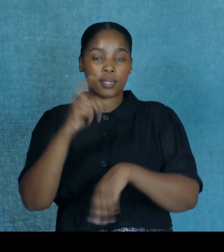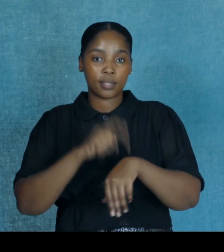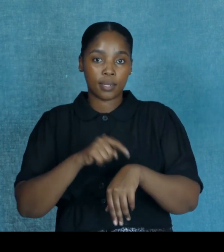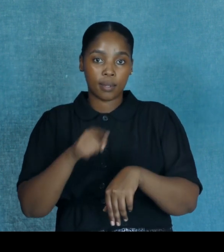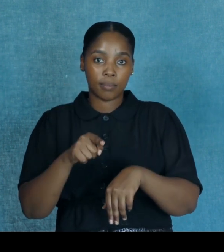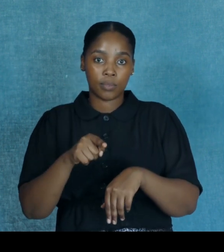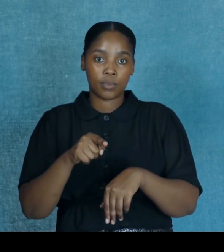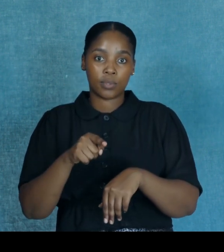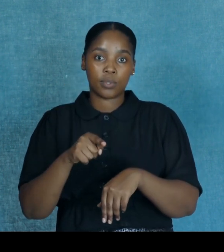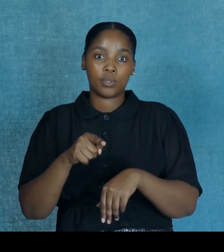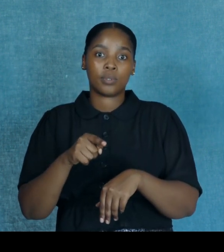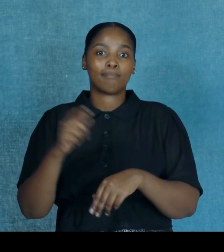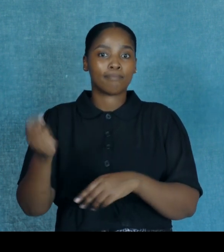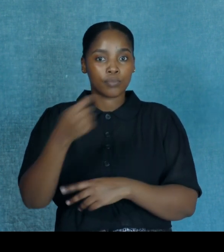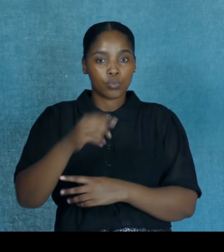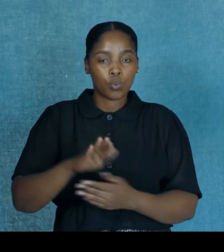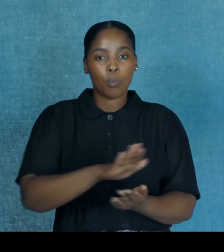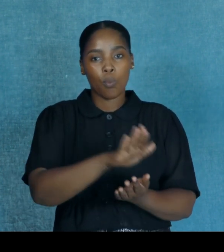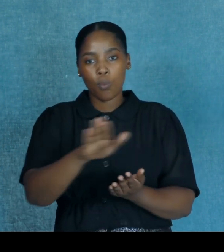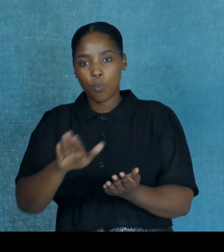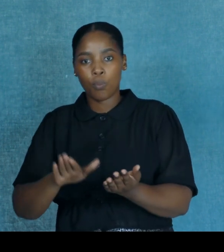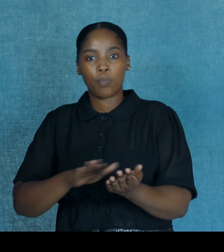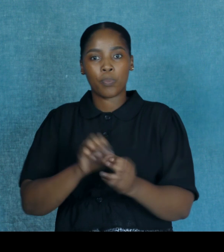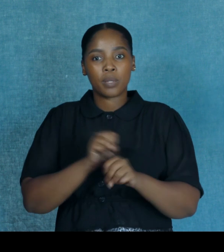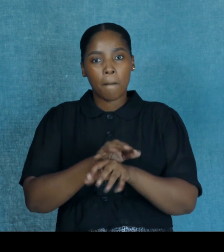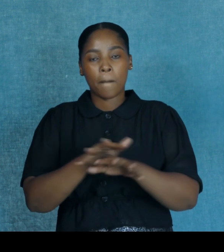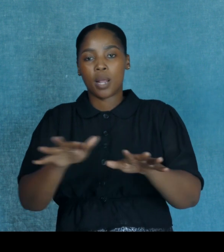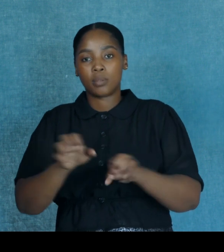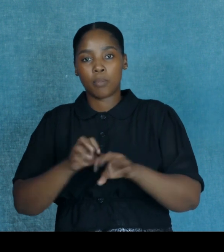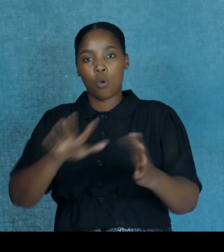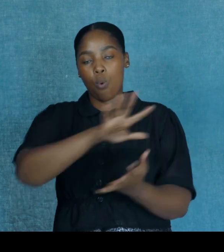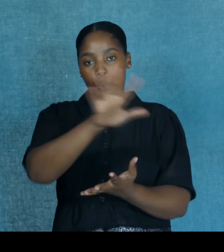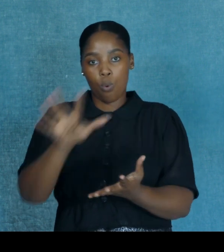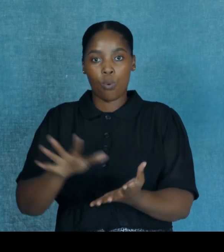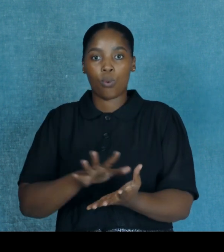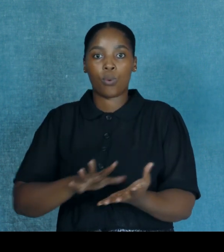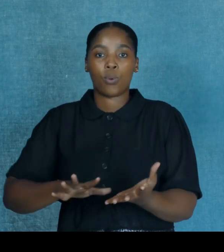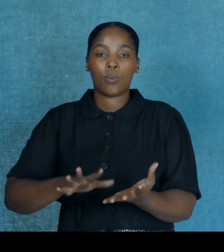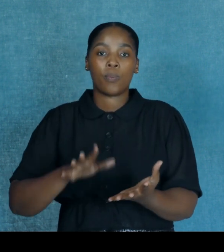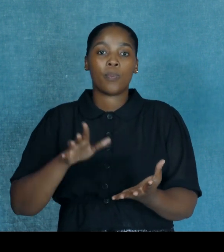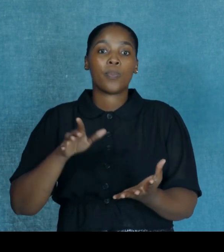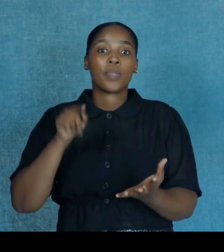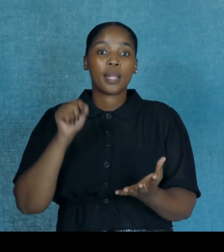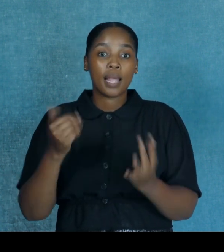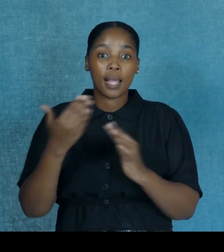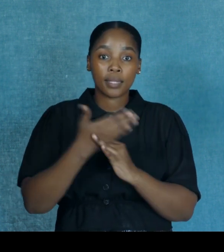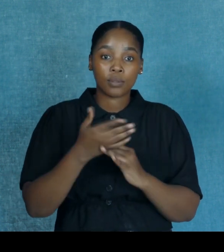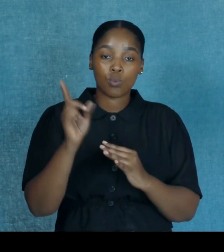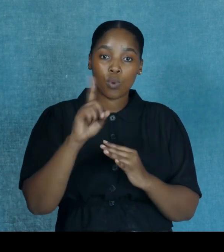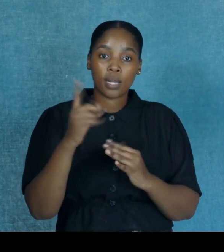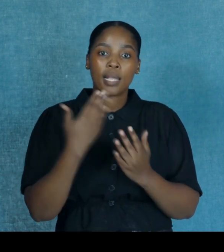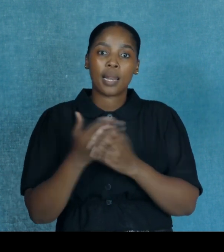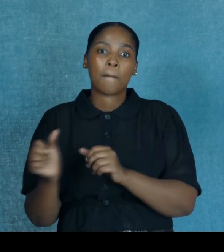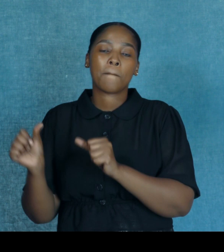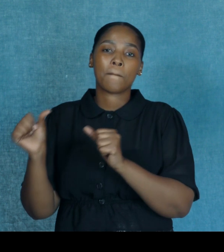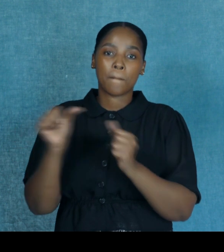Slowly move the powder around and allow the powder to cover all the artwork. The excess powder can go back into a little